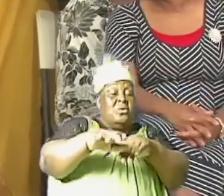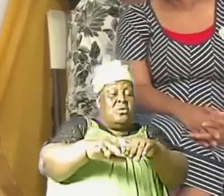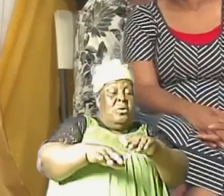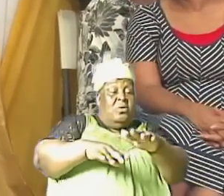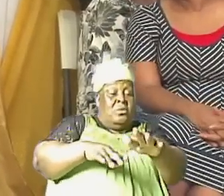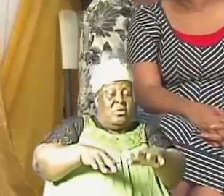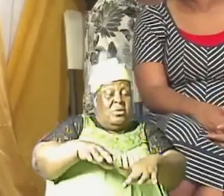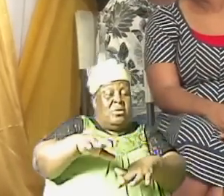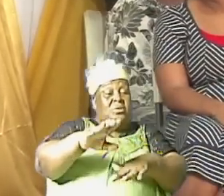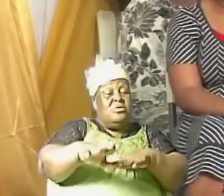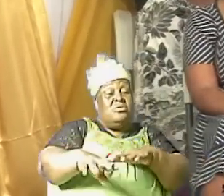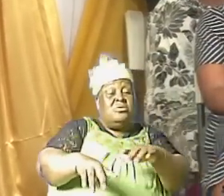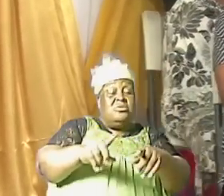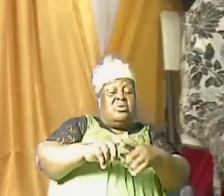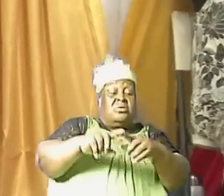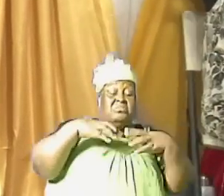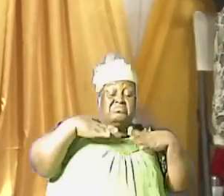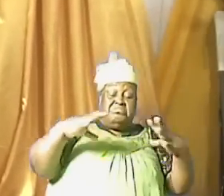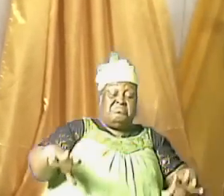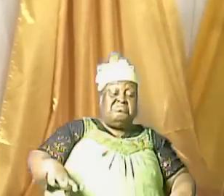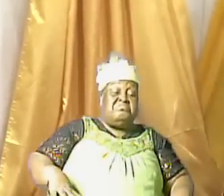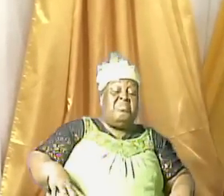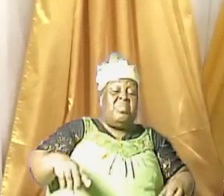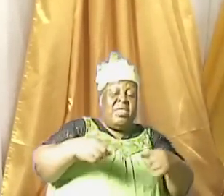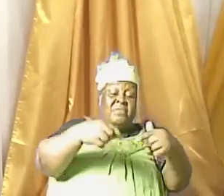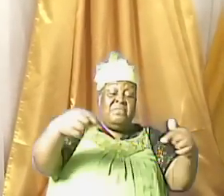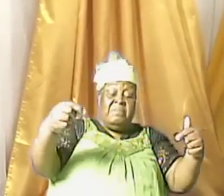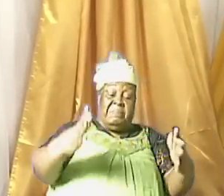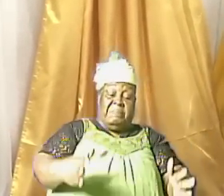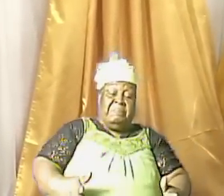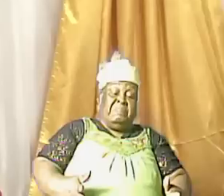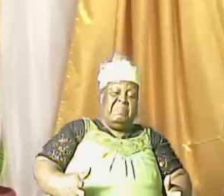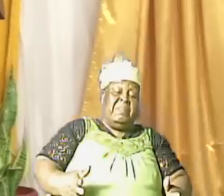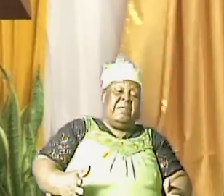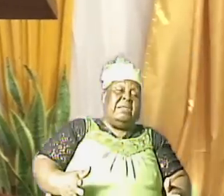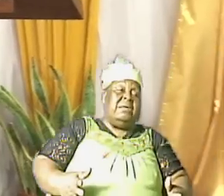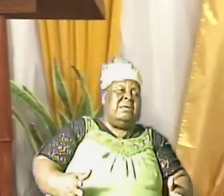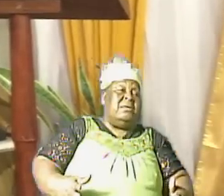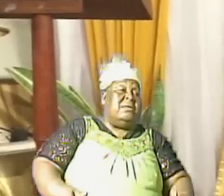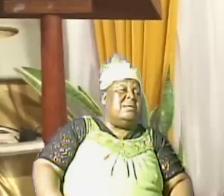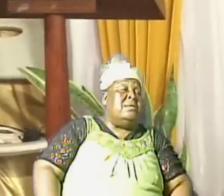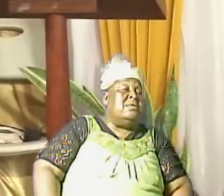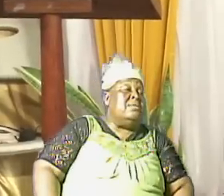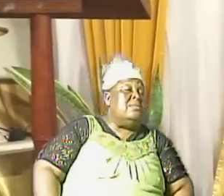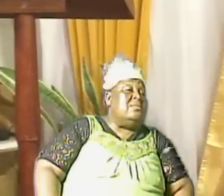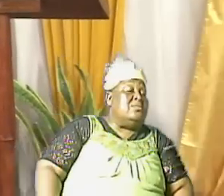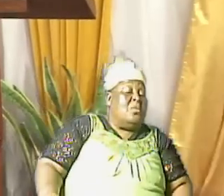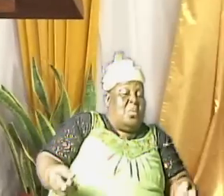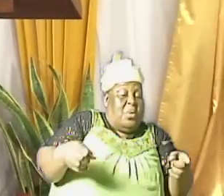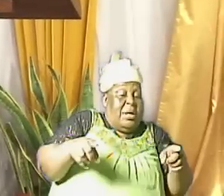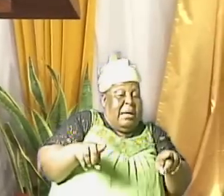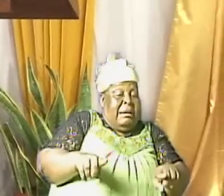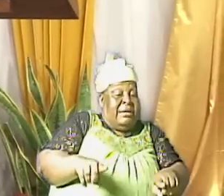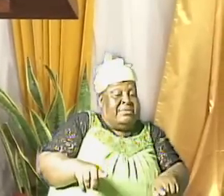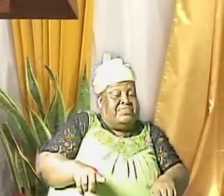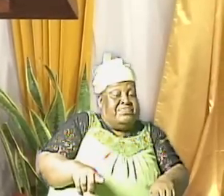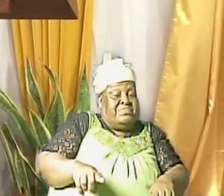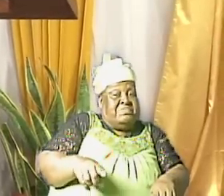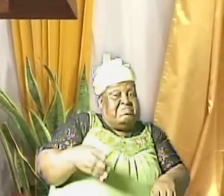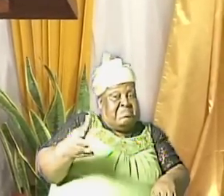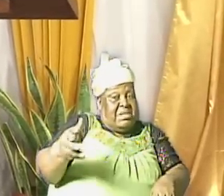walk toward the camp of the Philistine. And